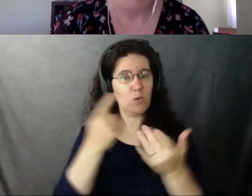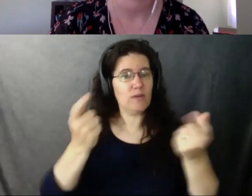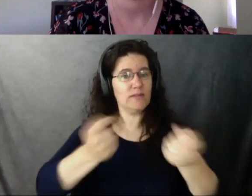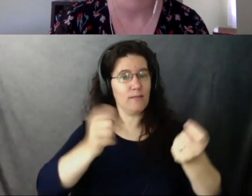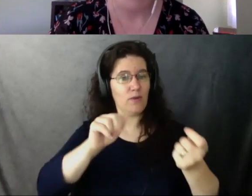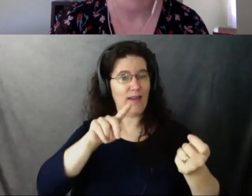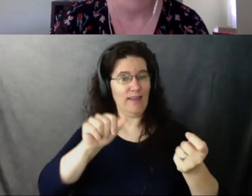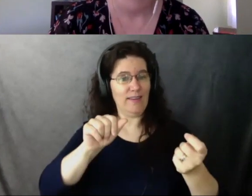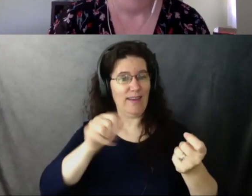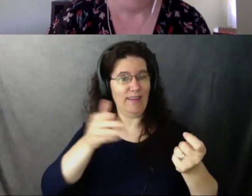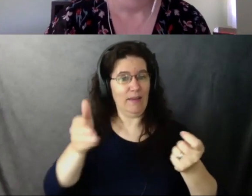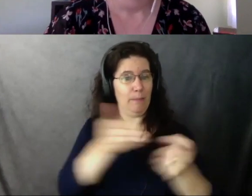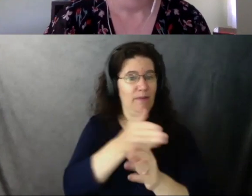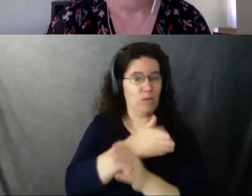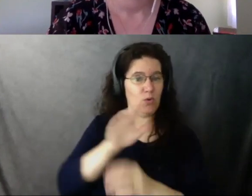in July? So